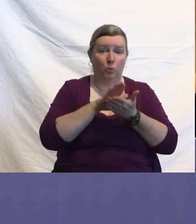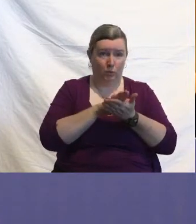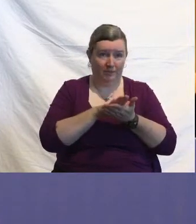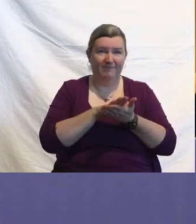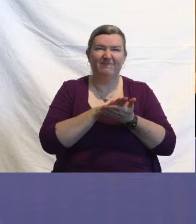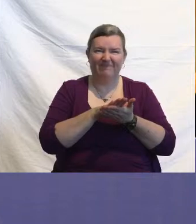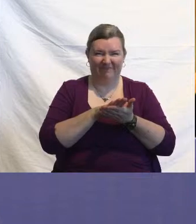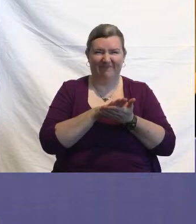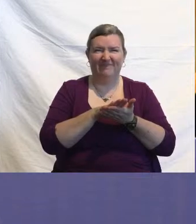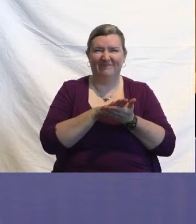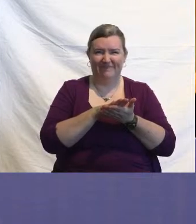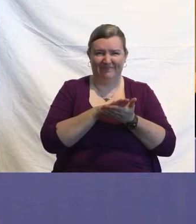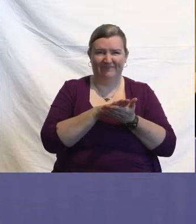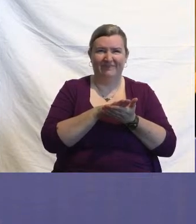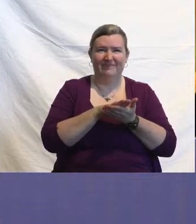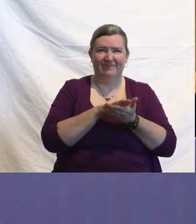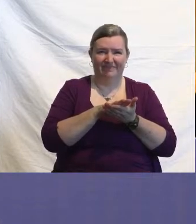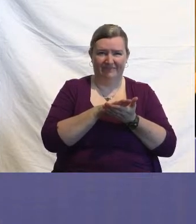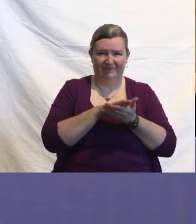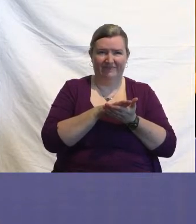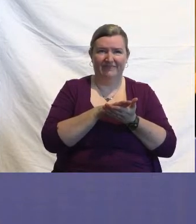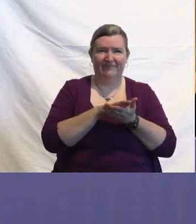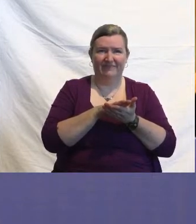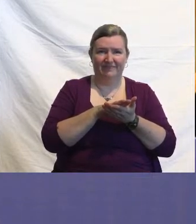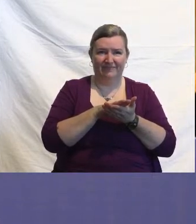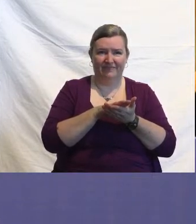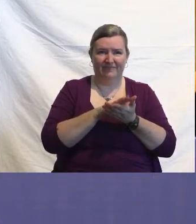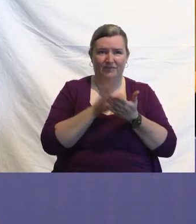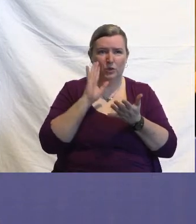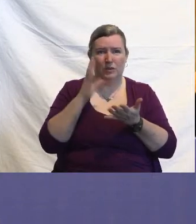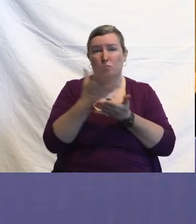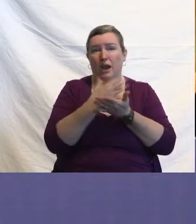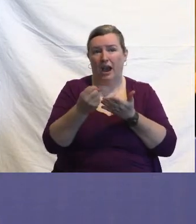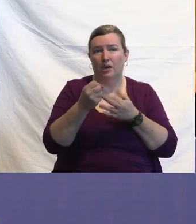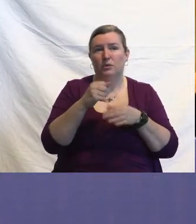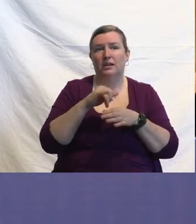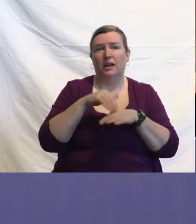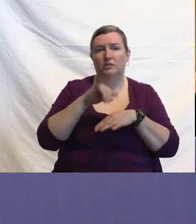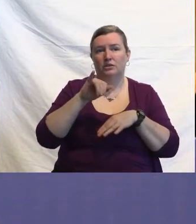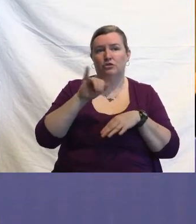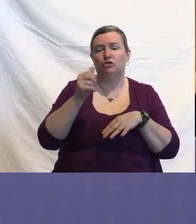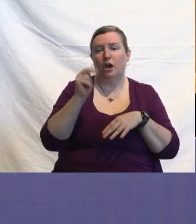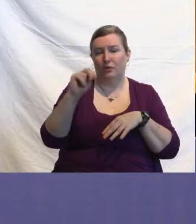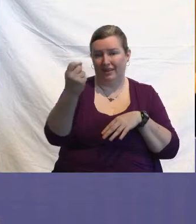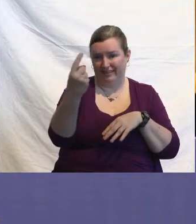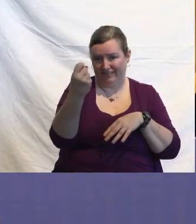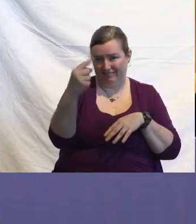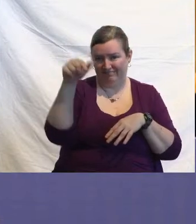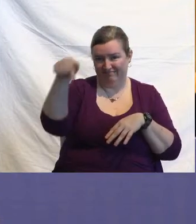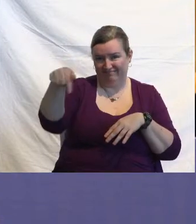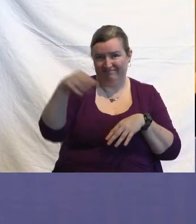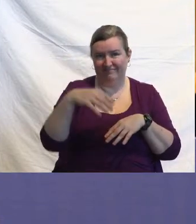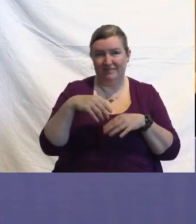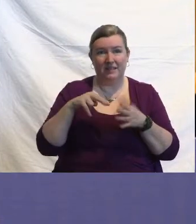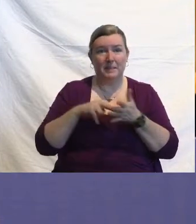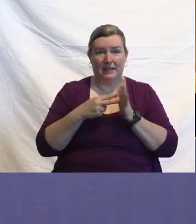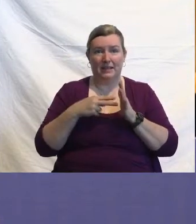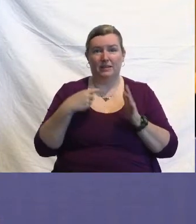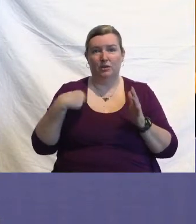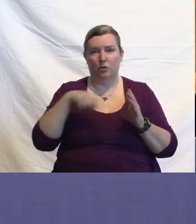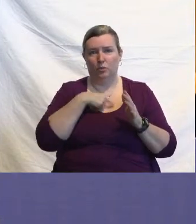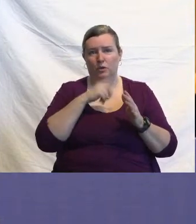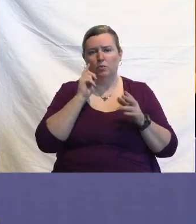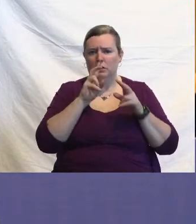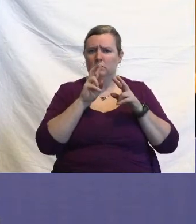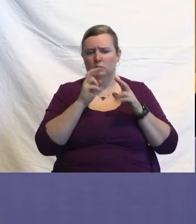focus on, but another data point is January 11th. That expires. So we would have to volitionally re-up that.